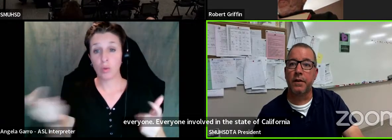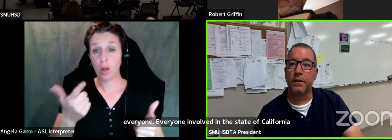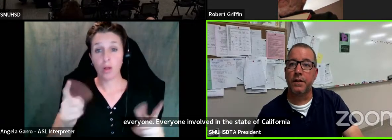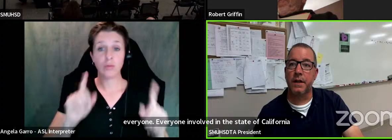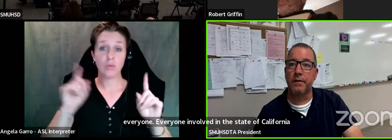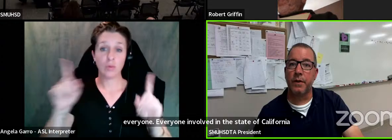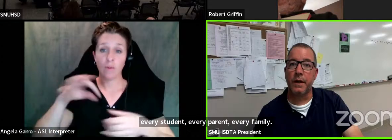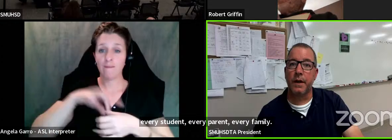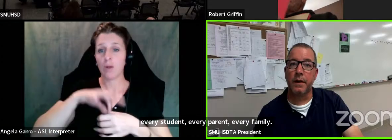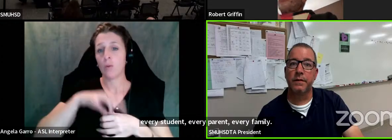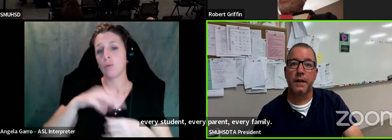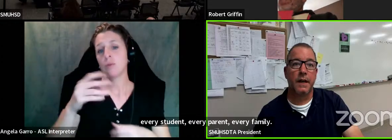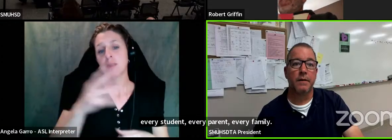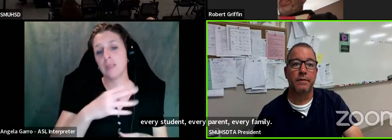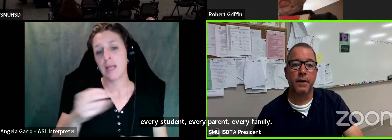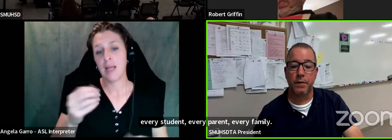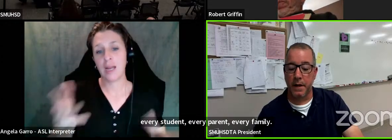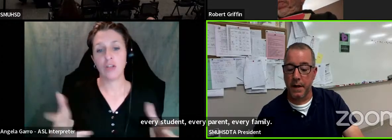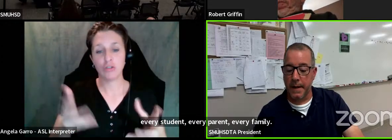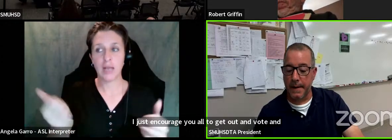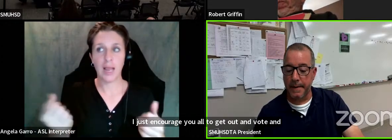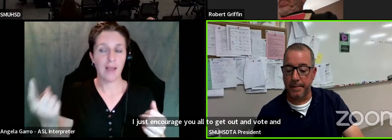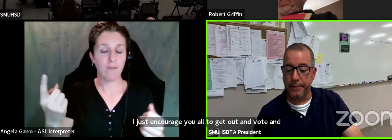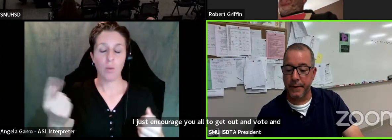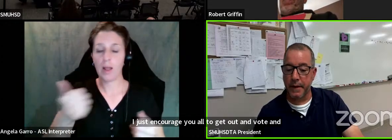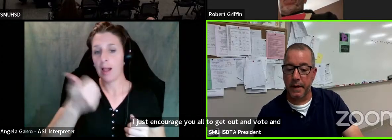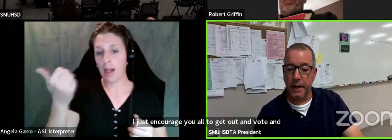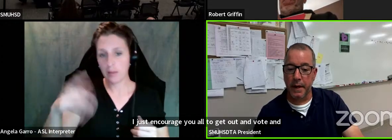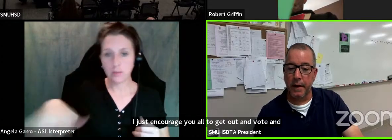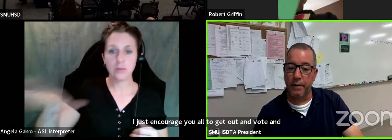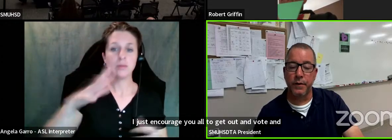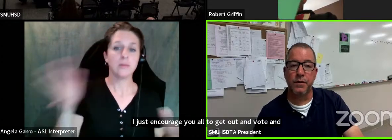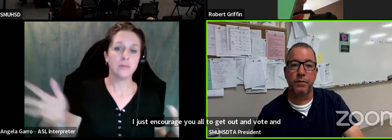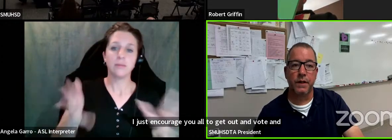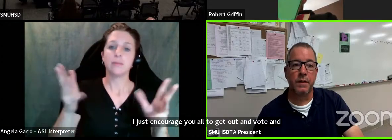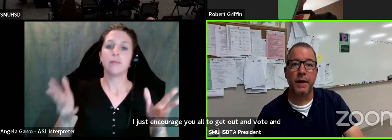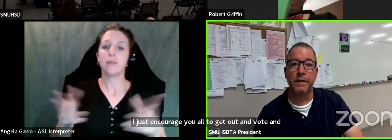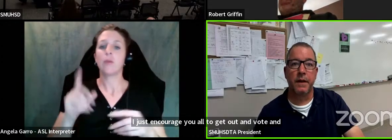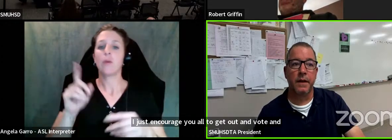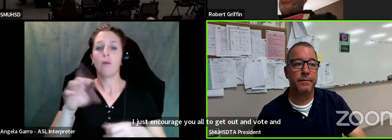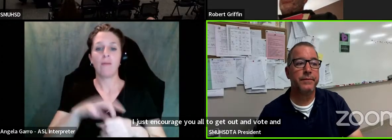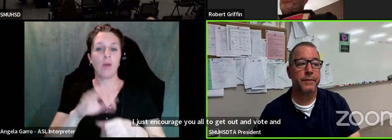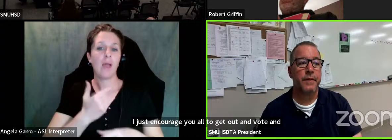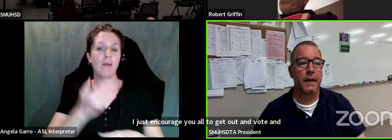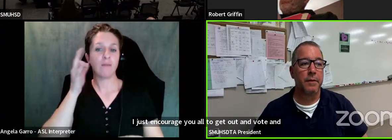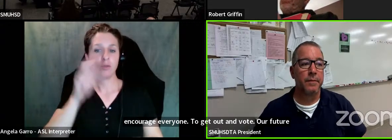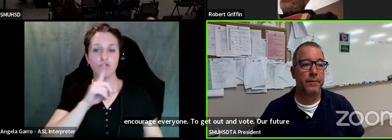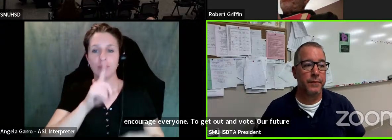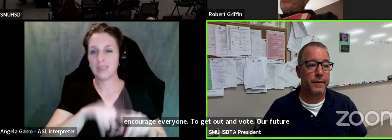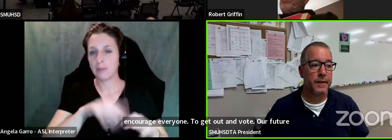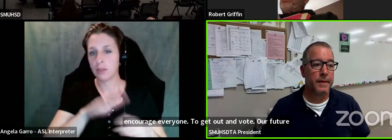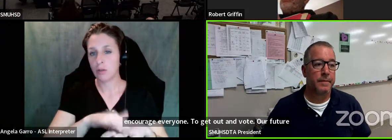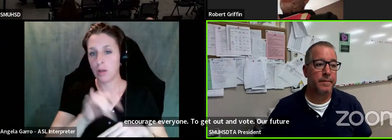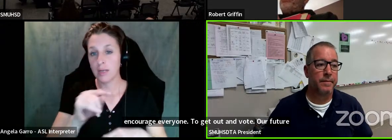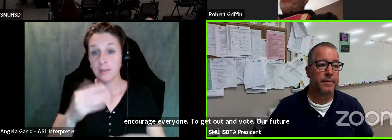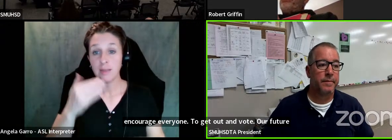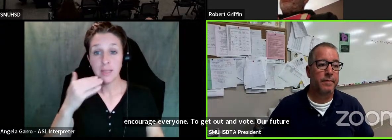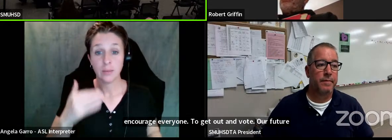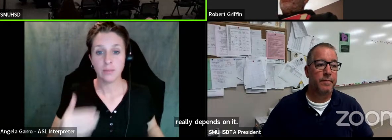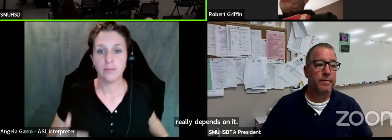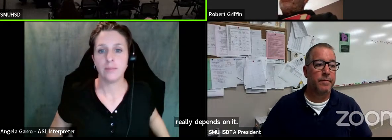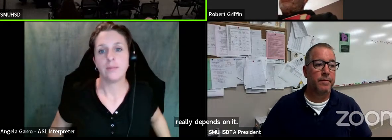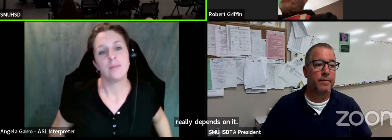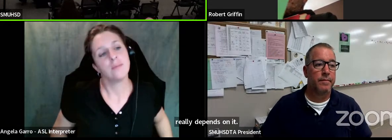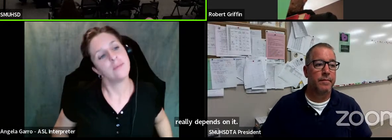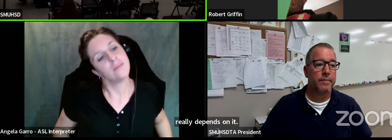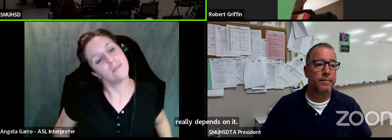vote, and encourage everyone else to get out and vote. Our future really depends on it. Thank you. Thank